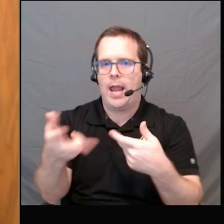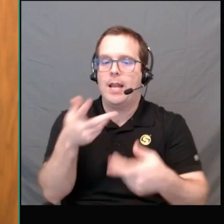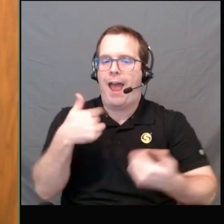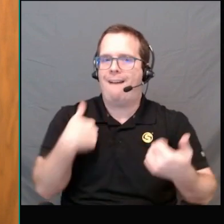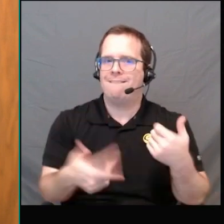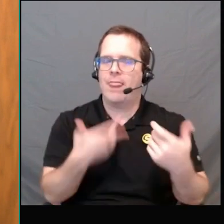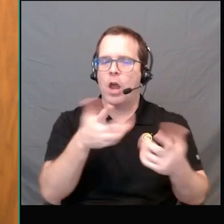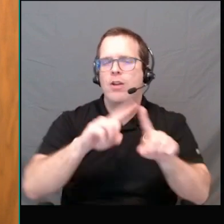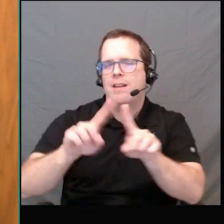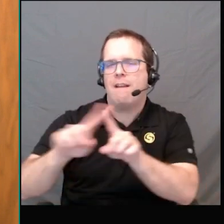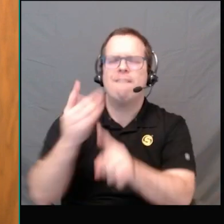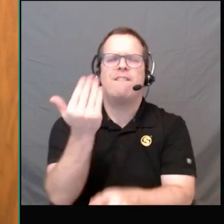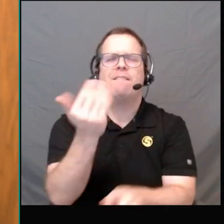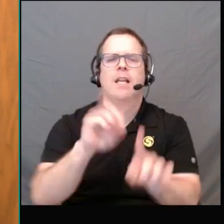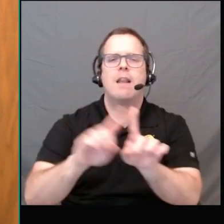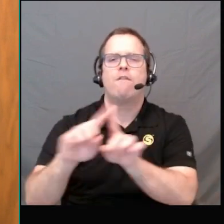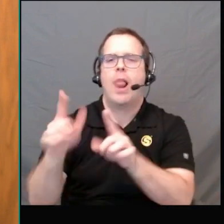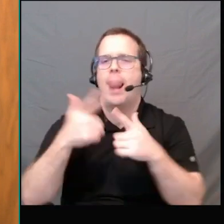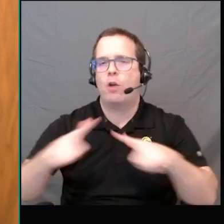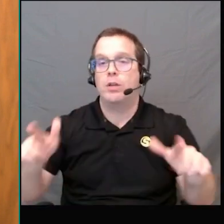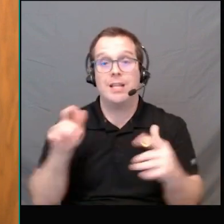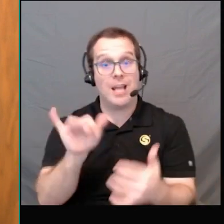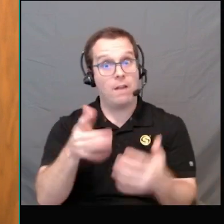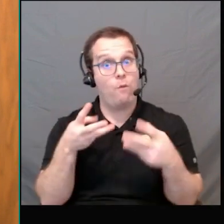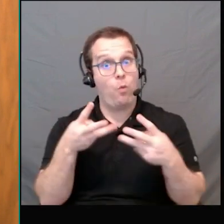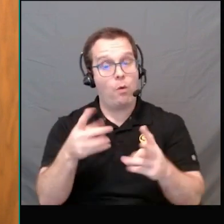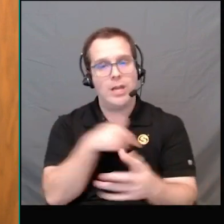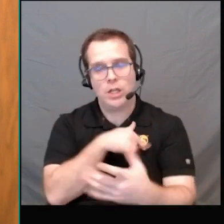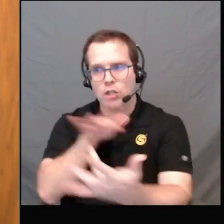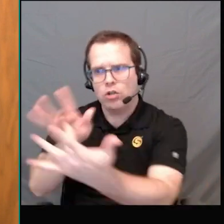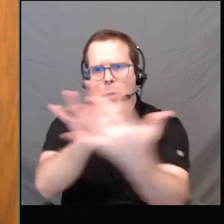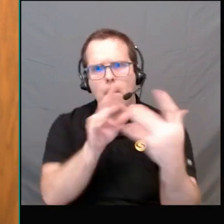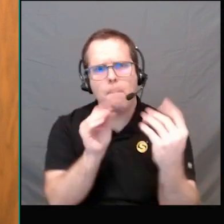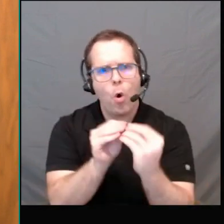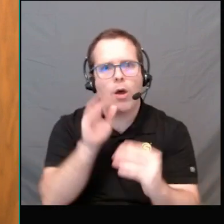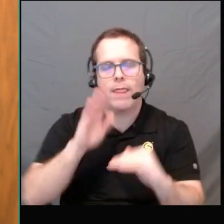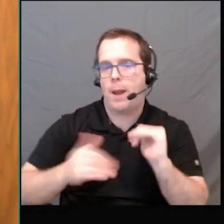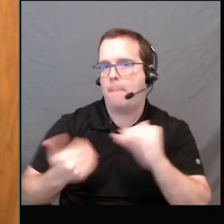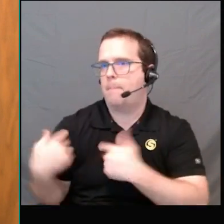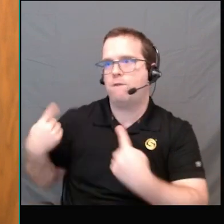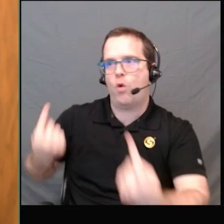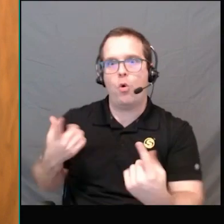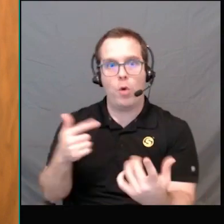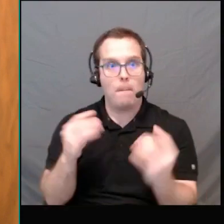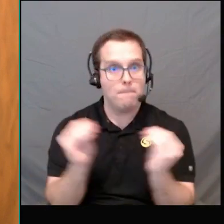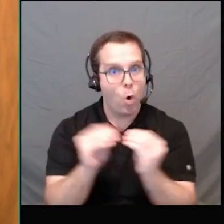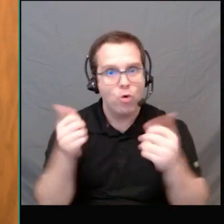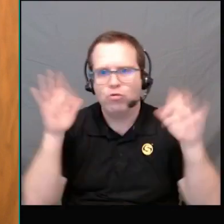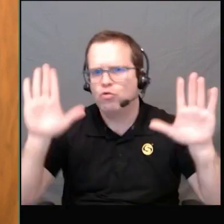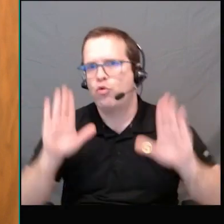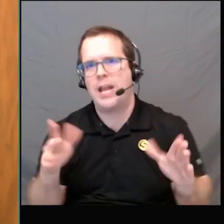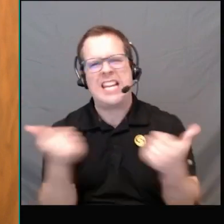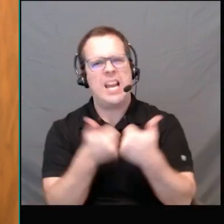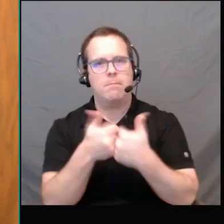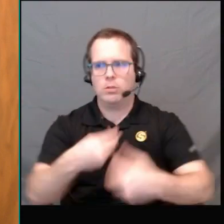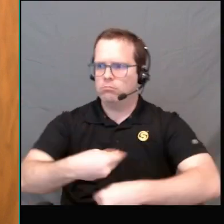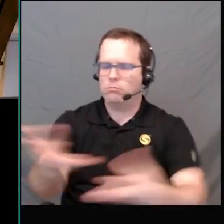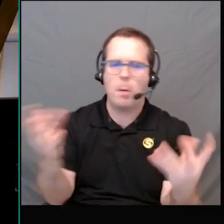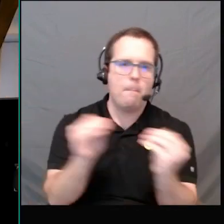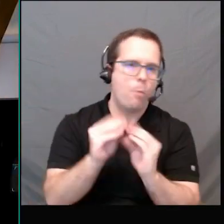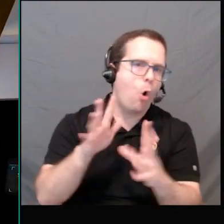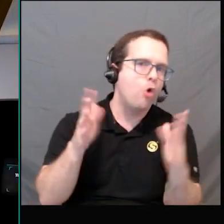This format means we're able to reach more of you than ever before. We're here to help you deliver more great games to more players in more